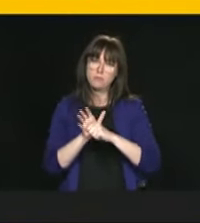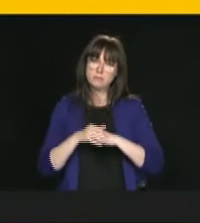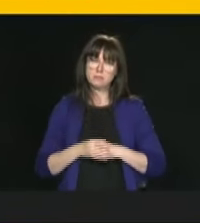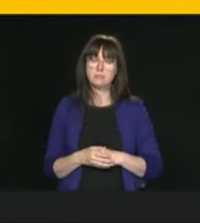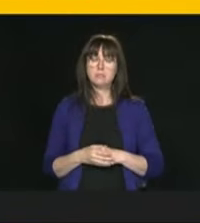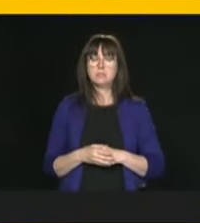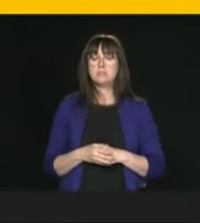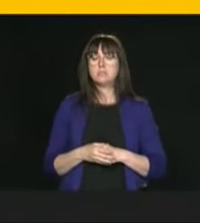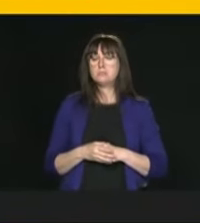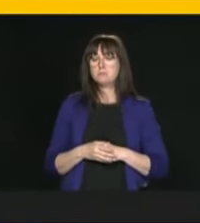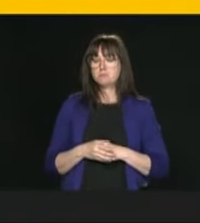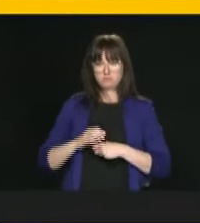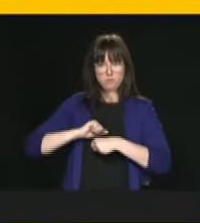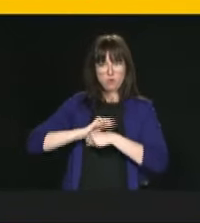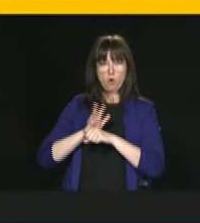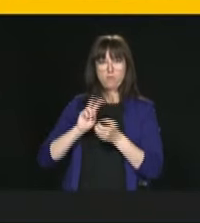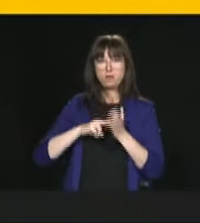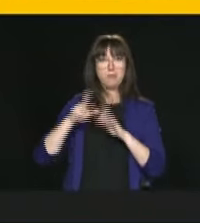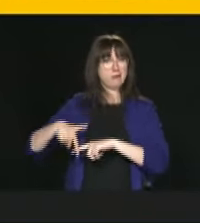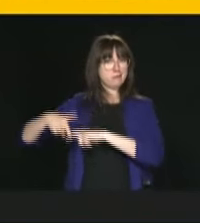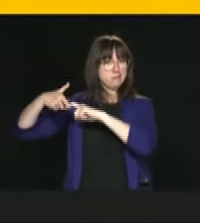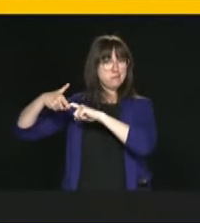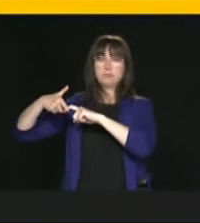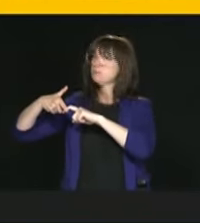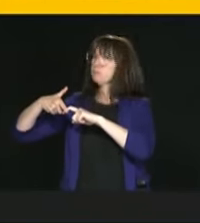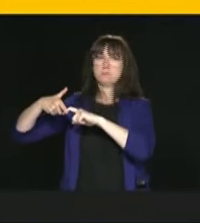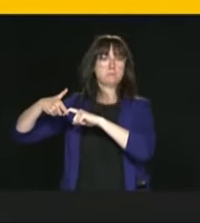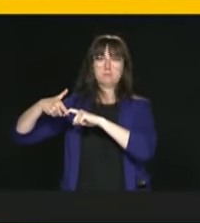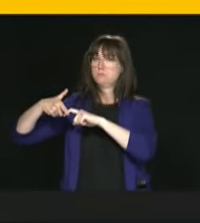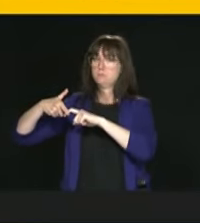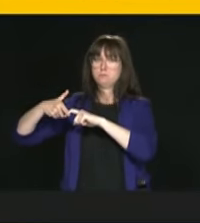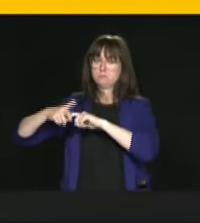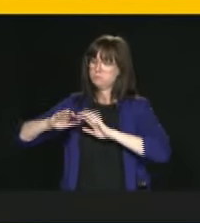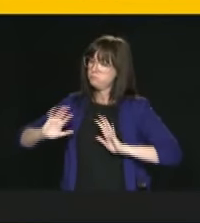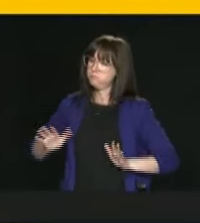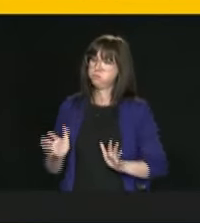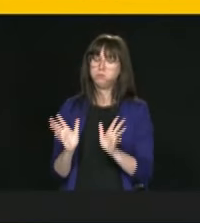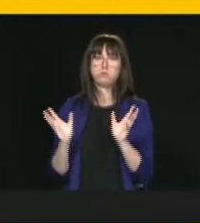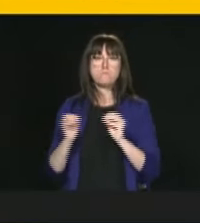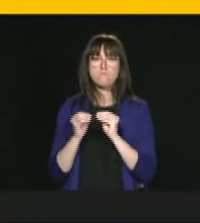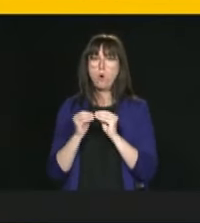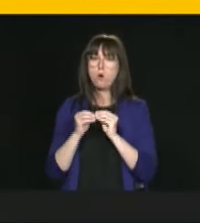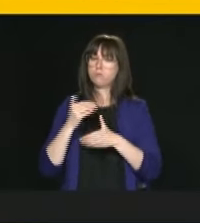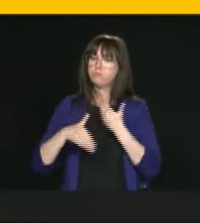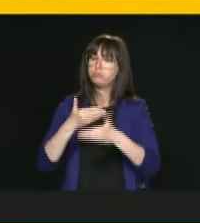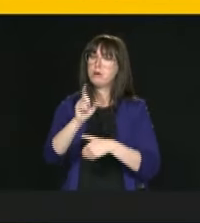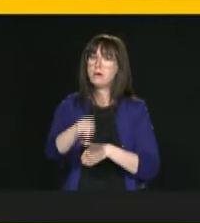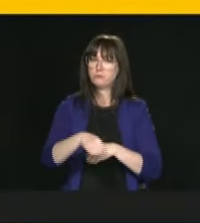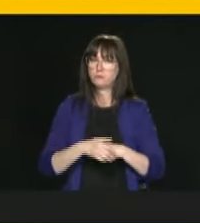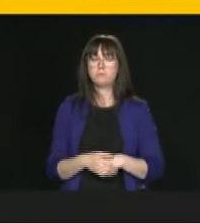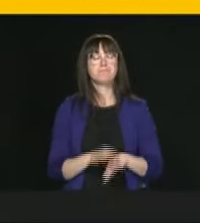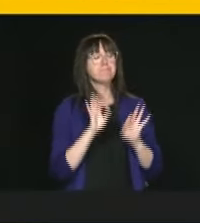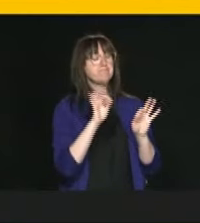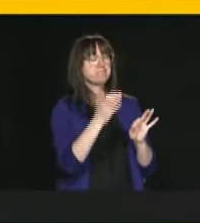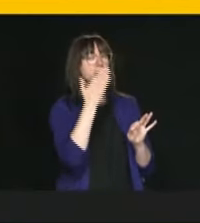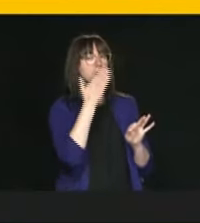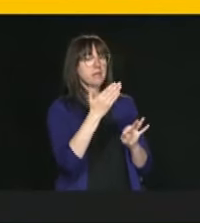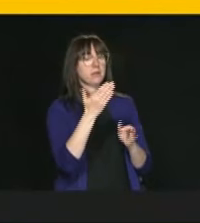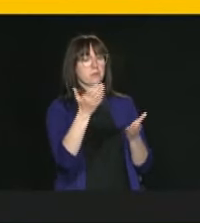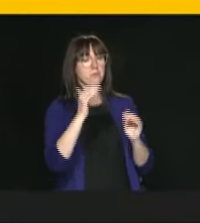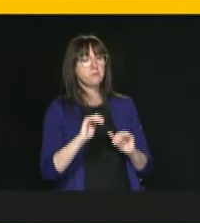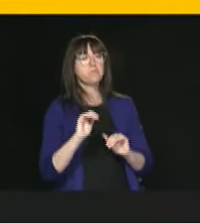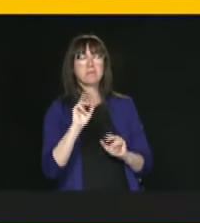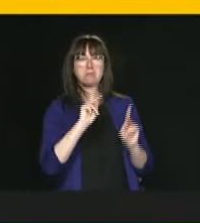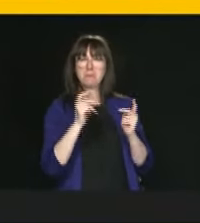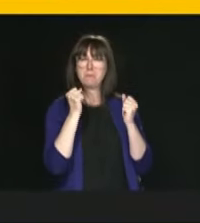don't want to go backwards. On the contrary, we want to move forward on this. Yes, thank you. There are many